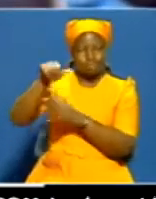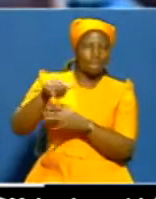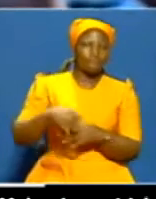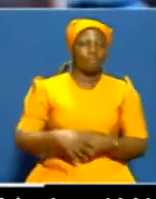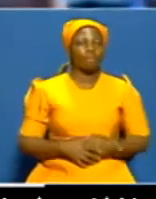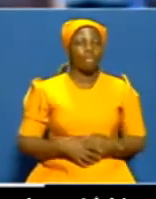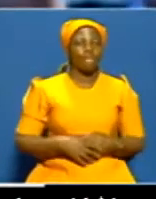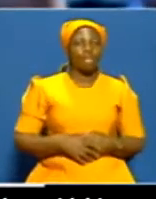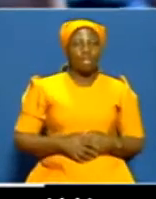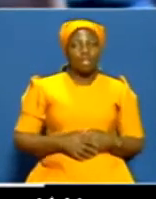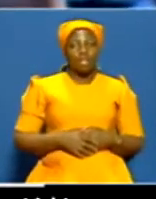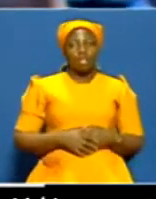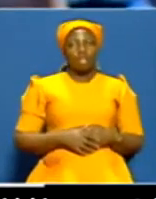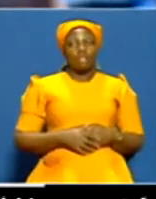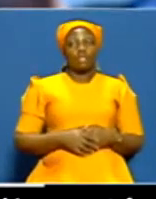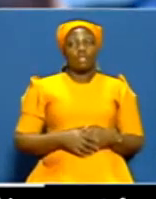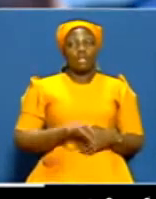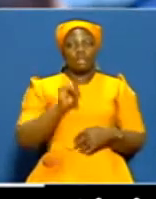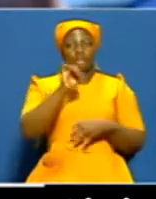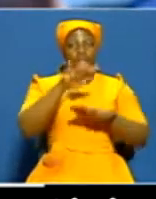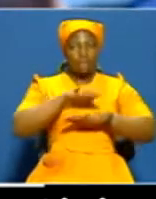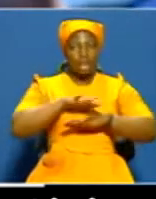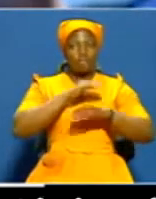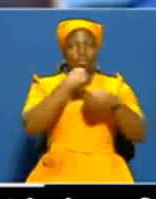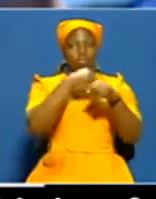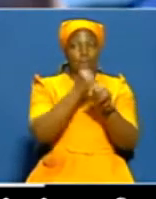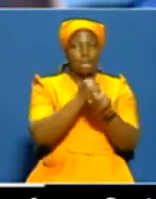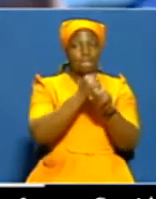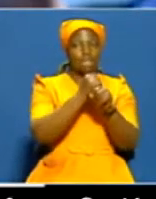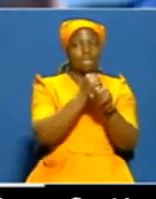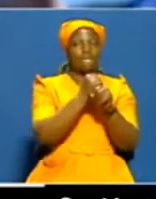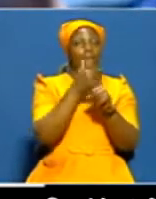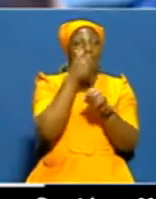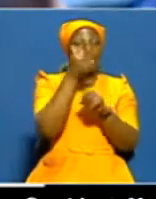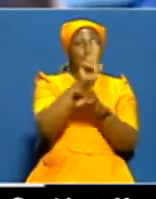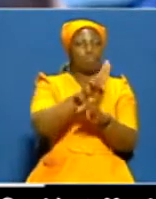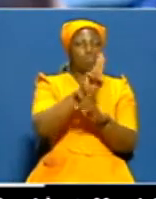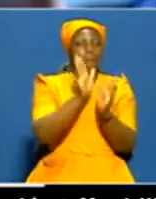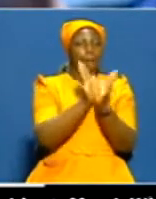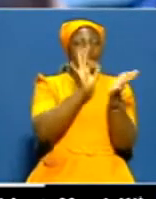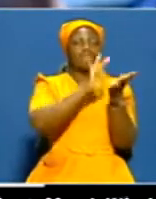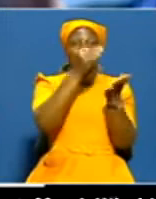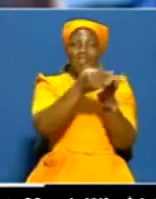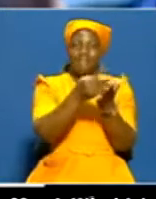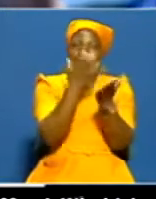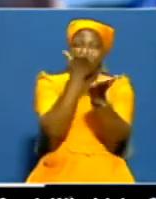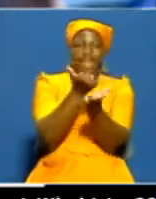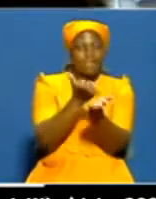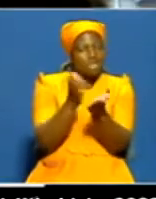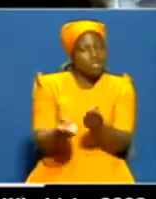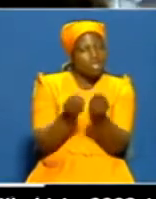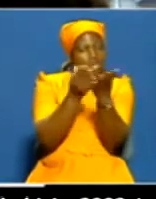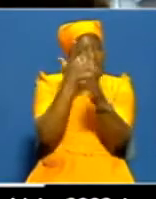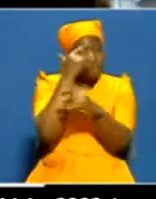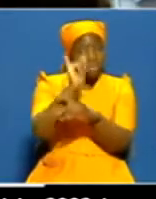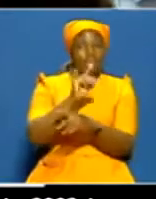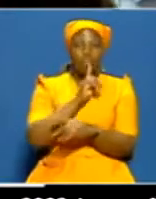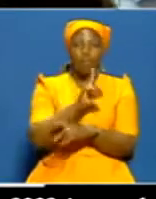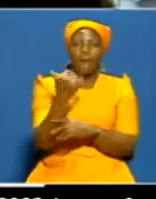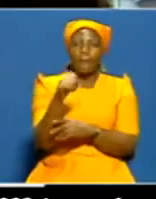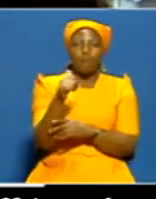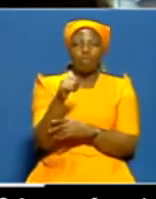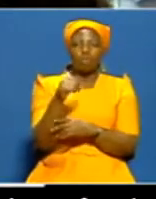order to make good the loss of public funds. No evidence was needed for that order to be made. And my